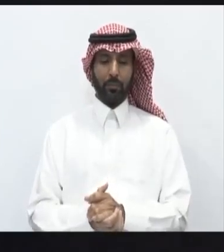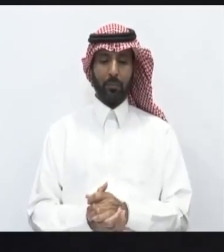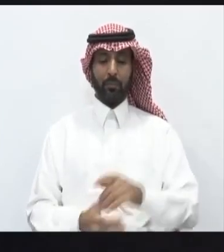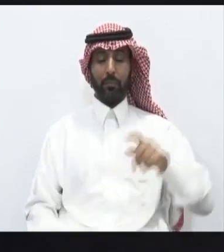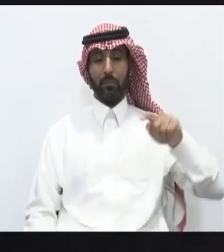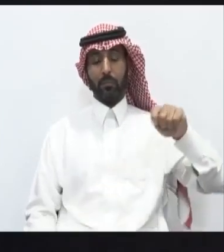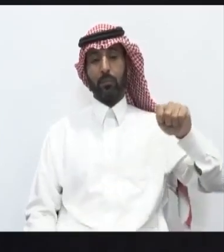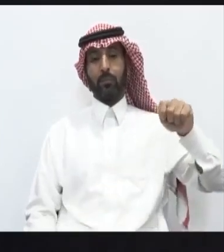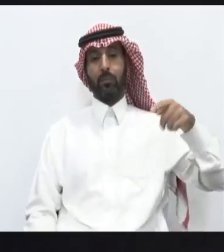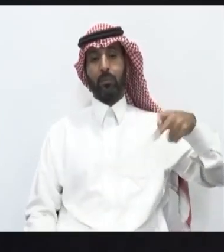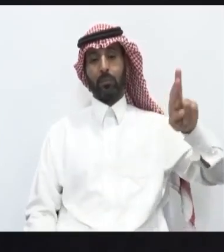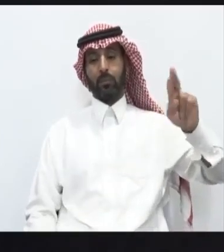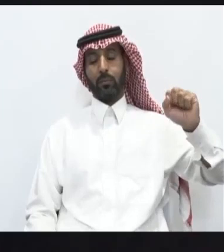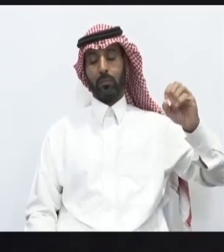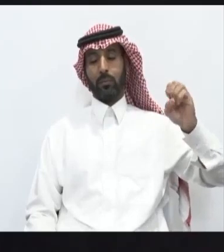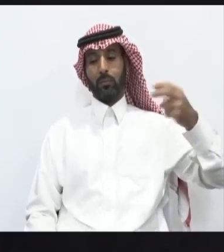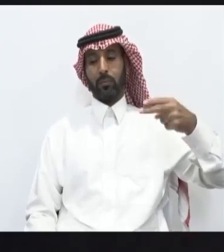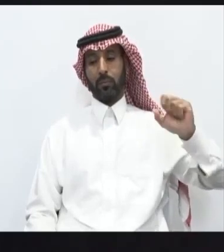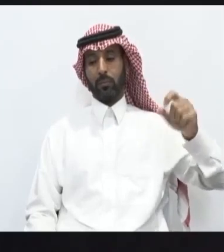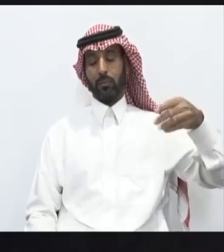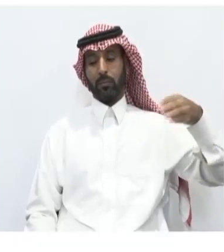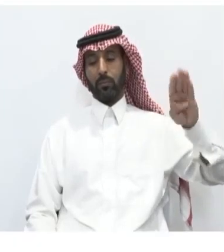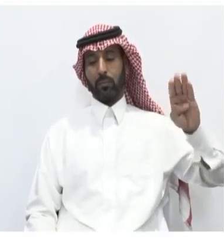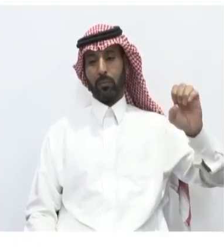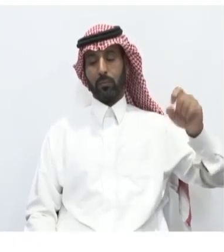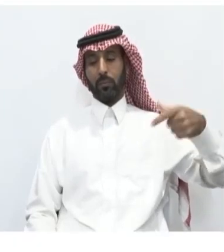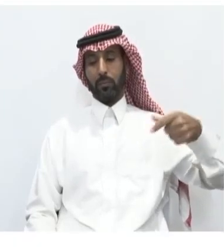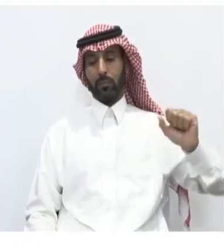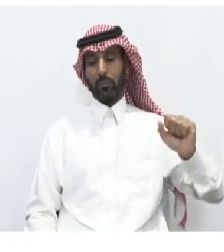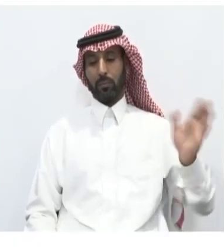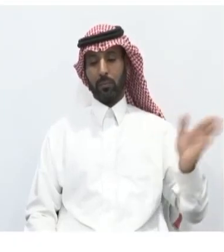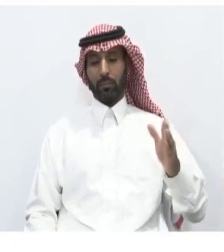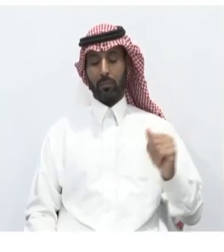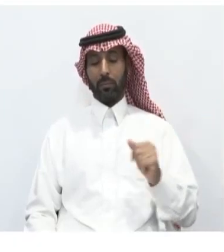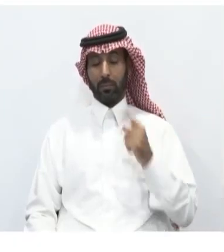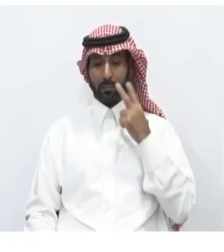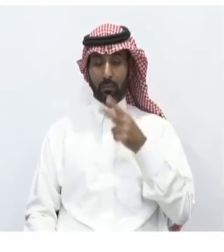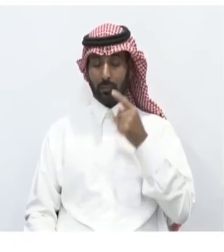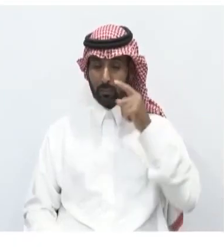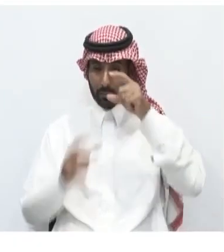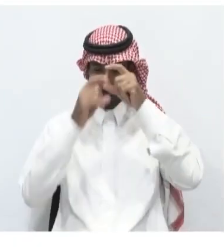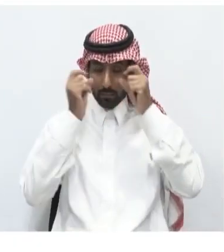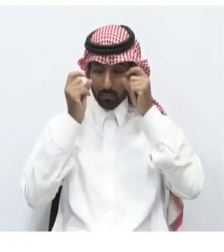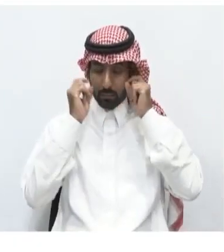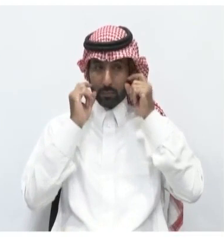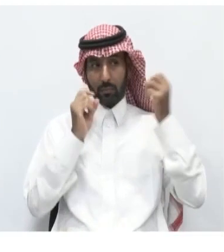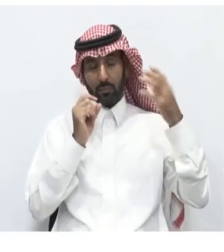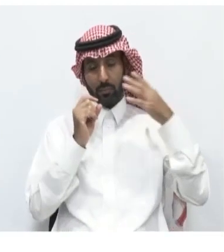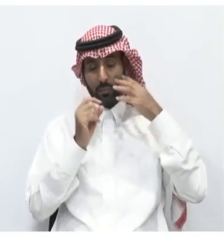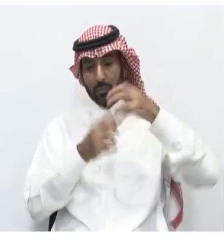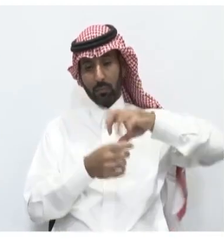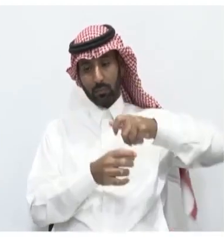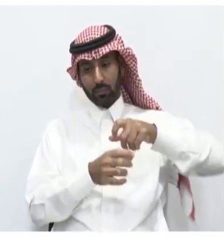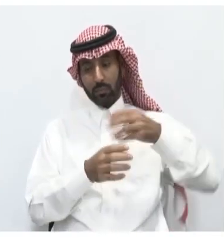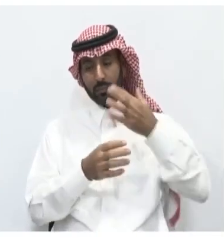Also, backpack, backpack. Always stress the first part. Keep your sunglasses and water bottle